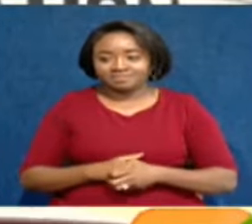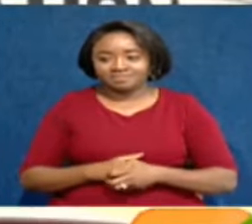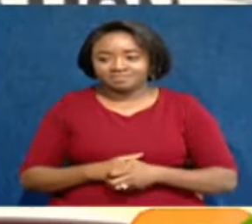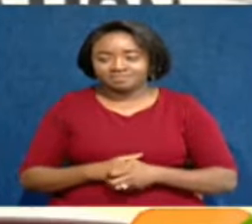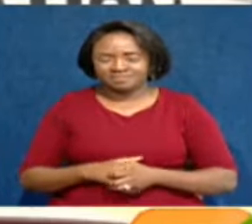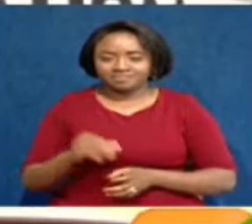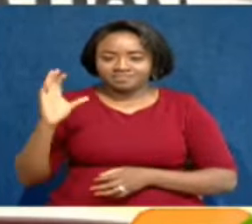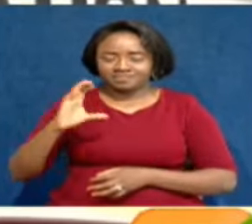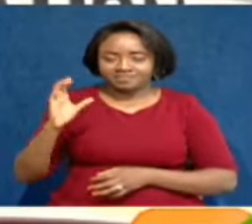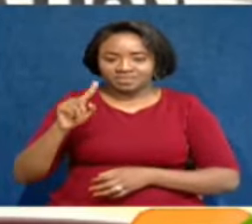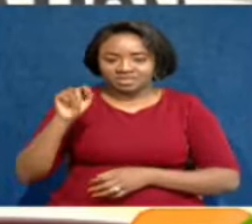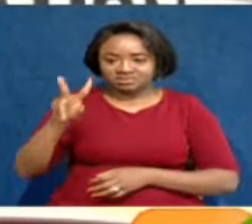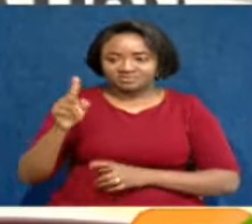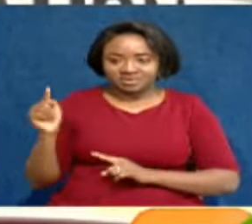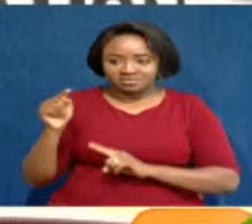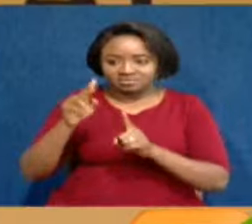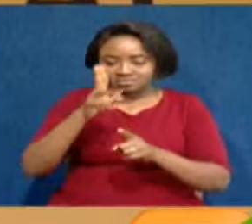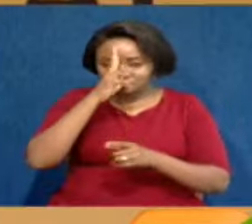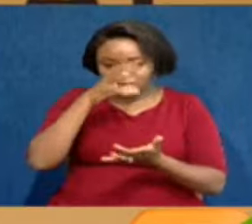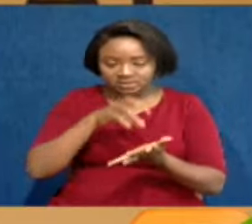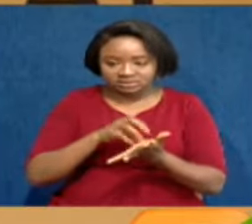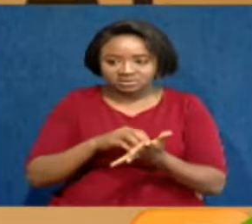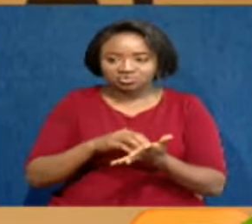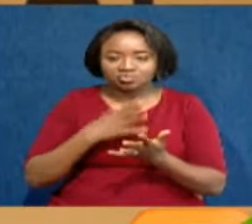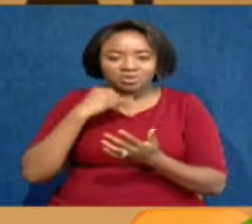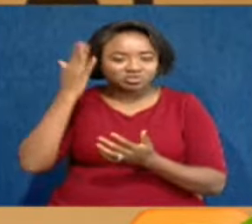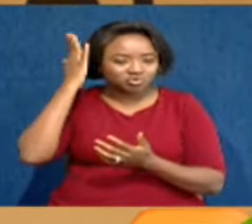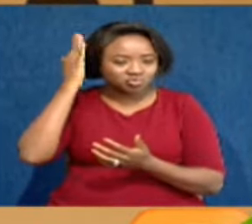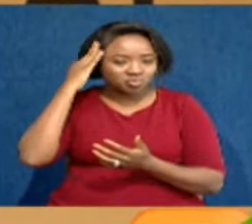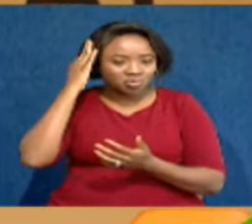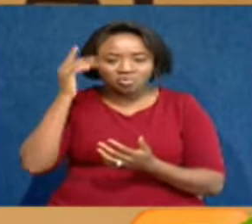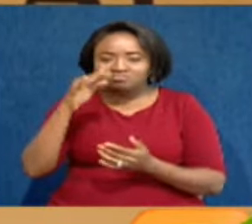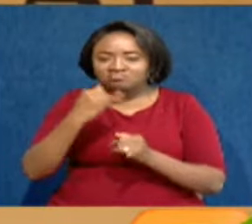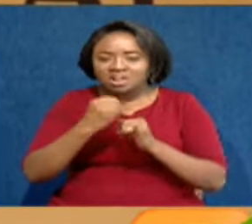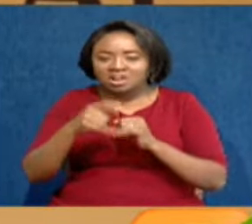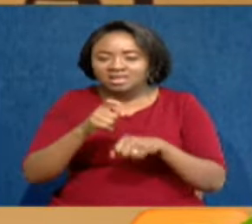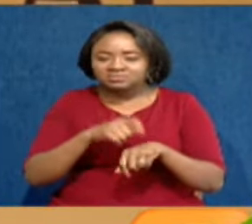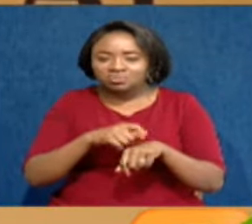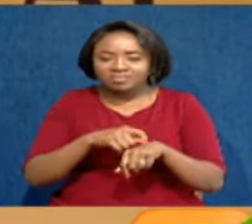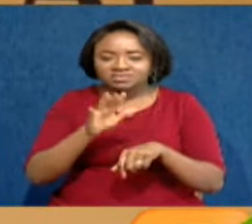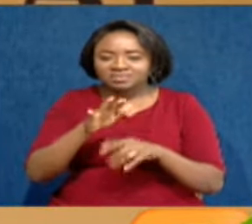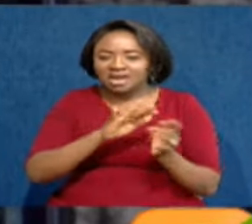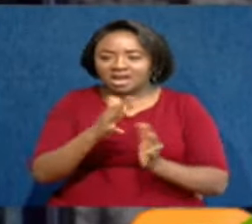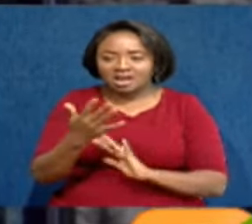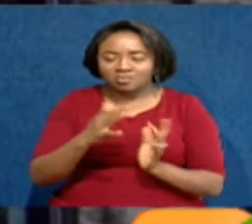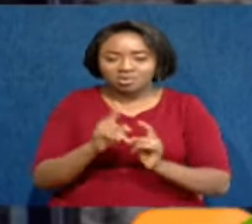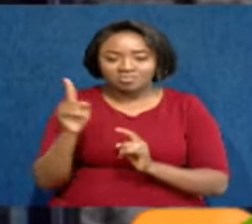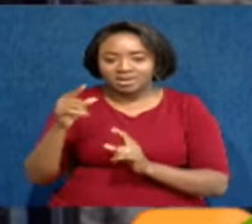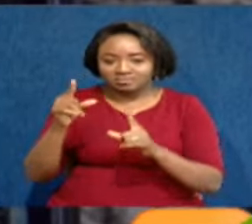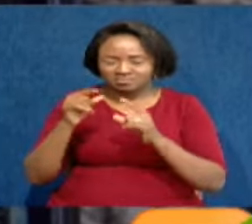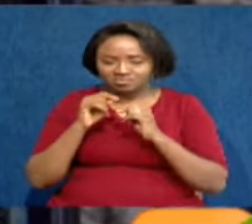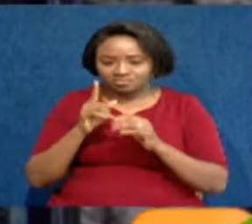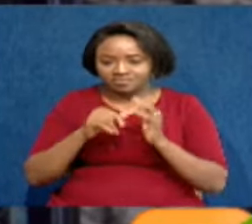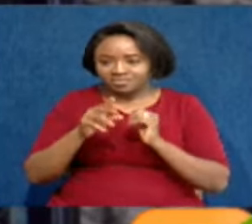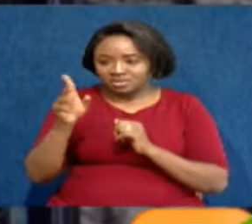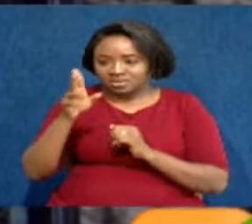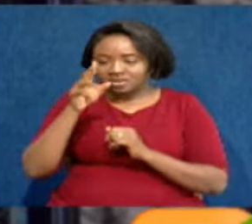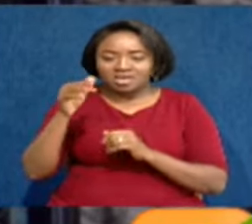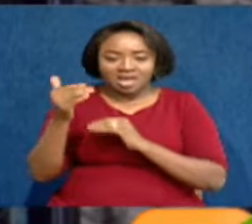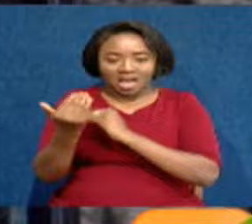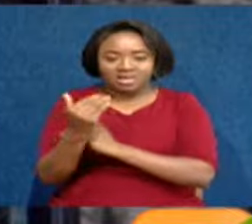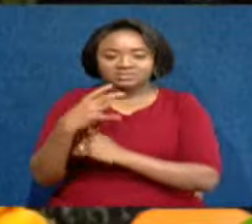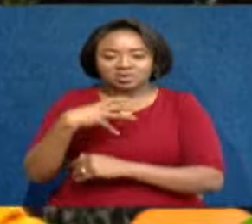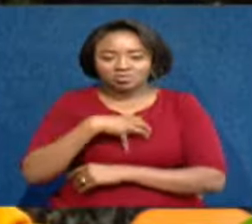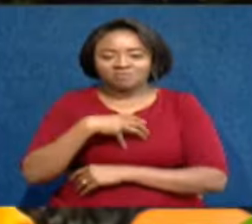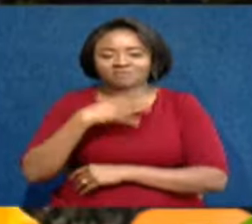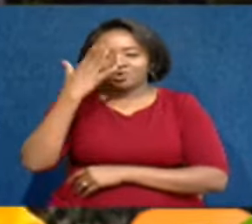police station to ascertain the officer's last moments. We were told that the officer sought 4 days off duty,